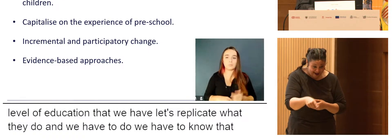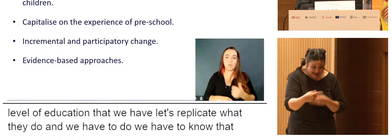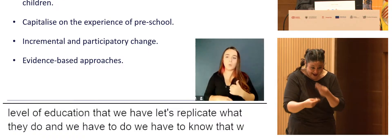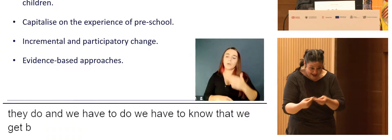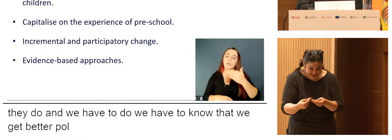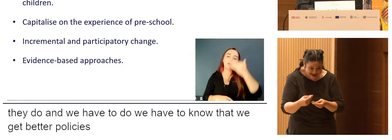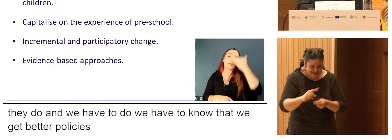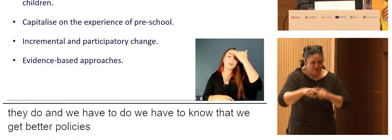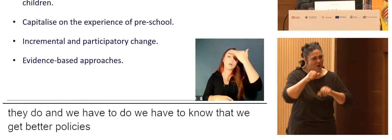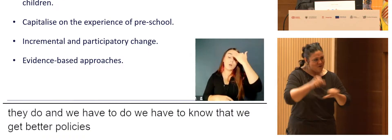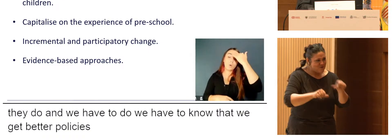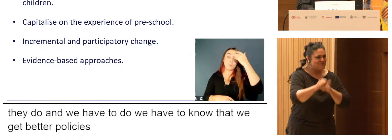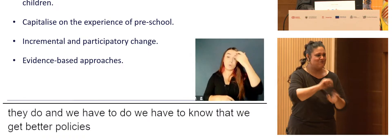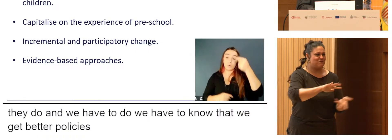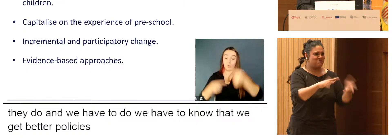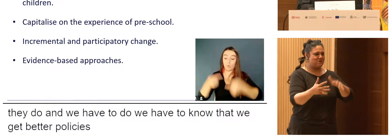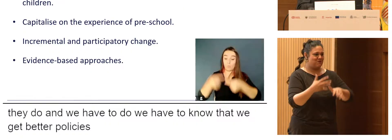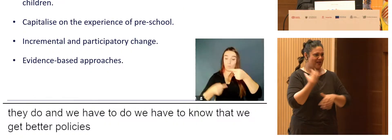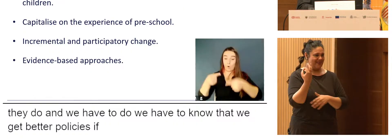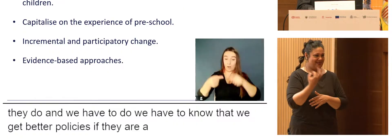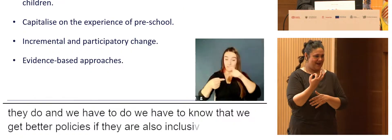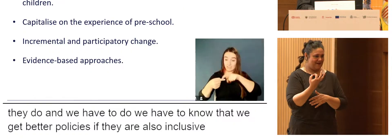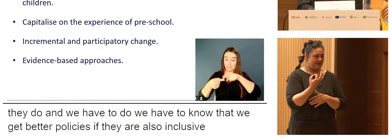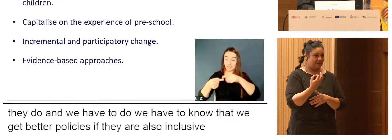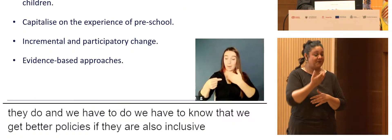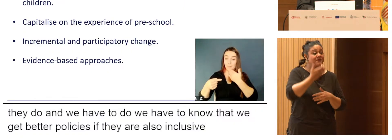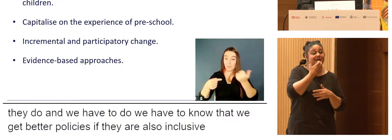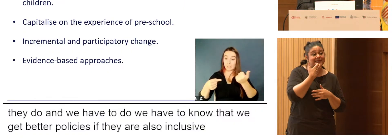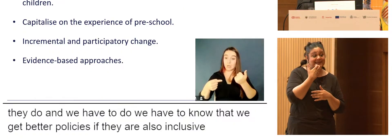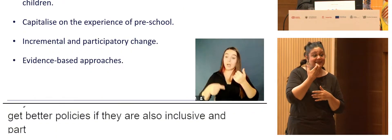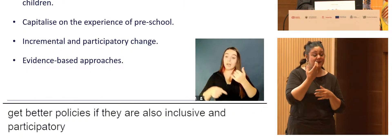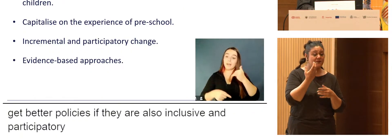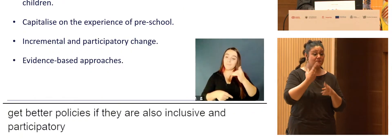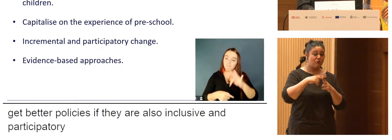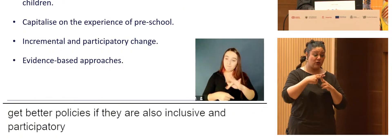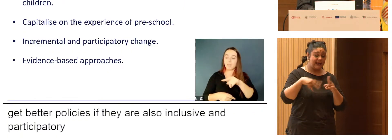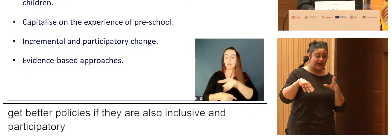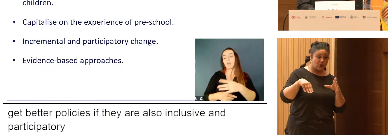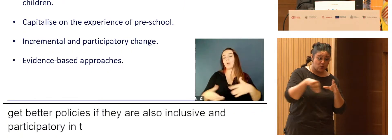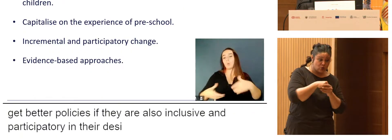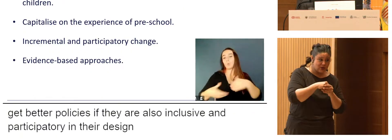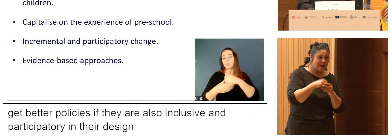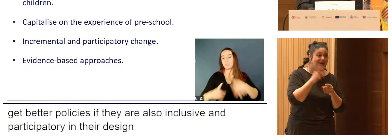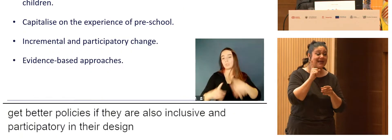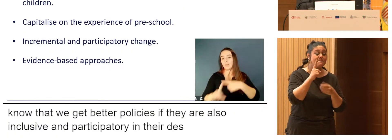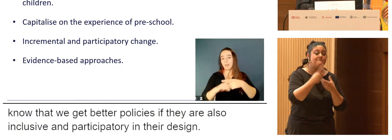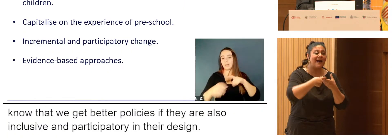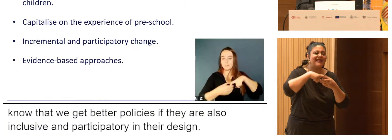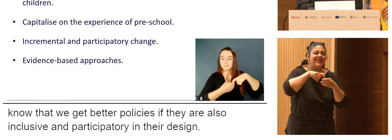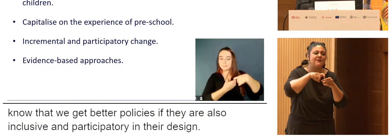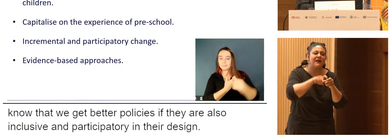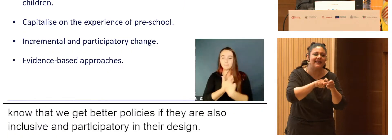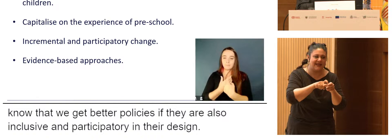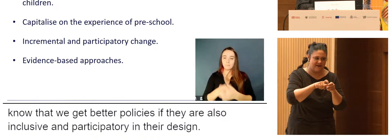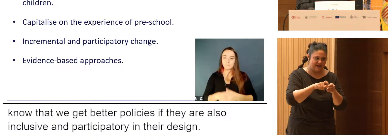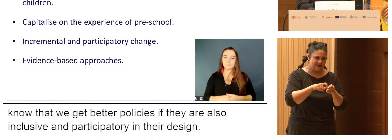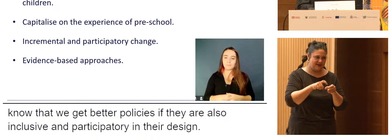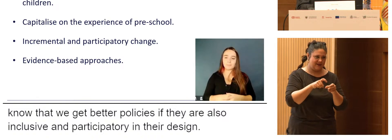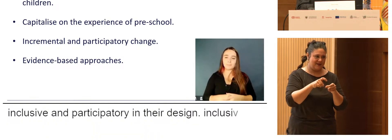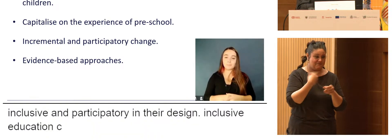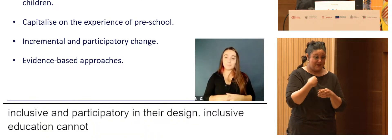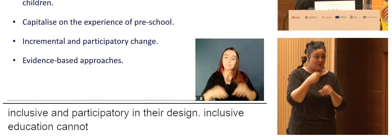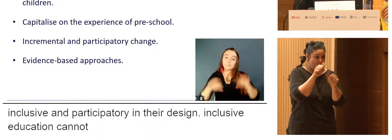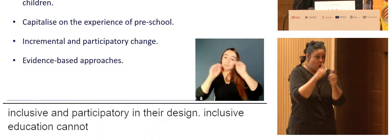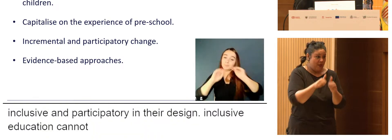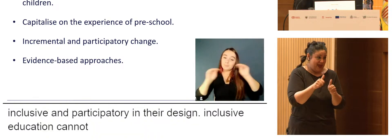policies if they are also inclusive and participatory in their design. Inclusive education cannot be